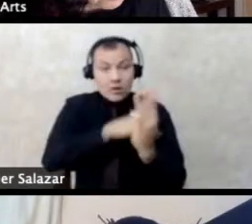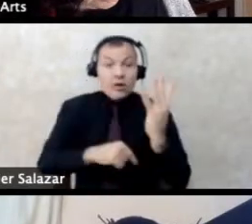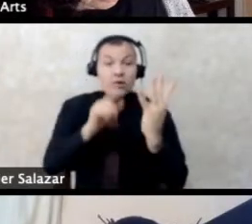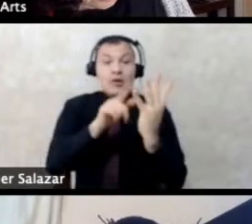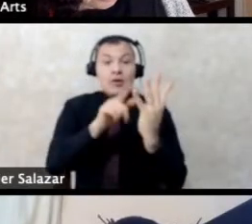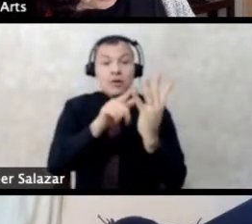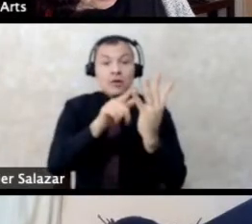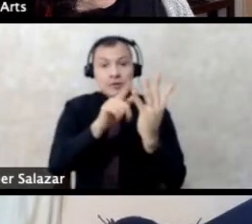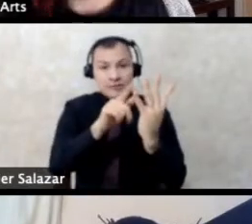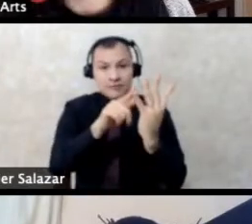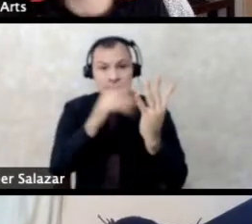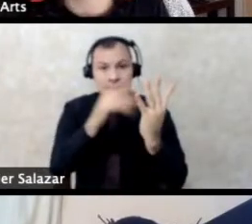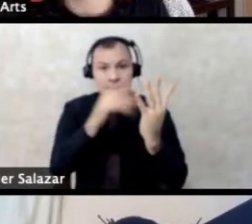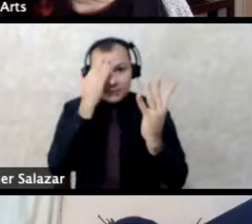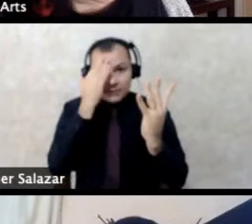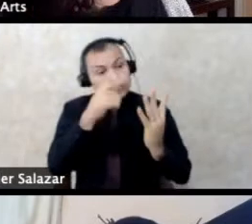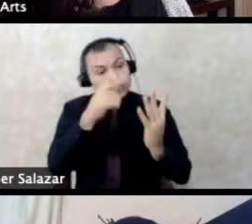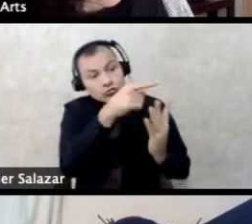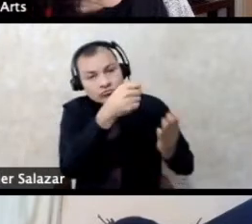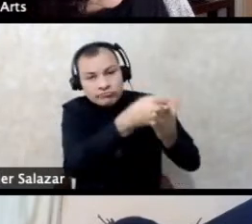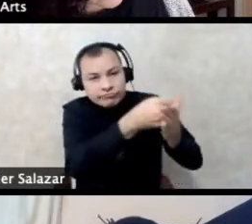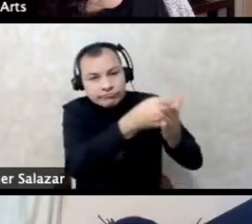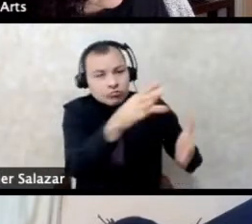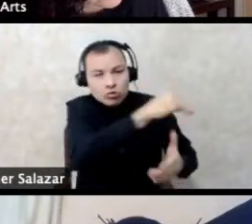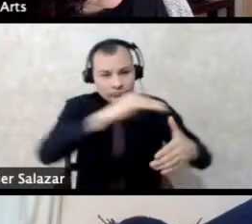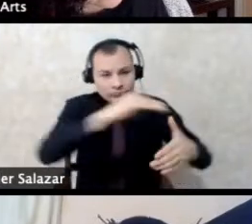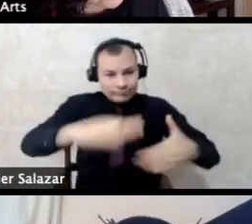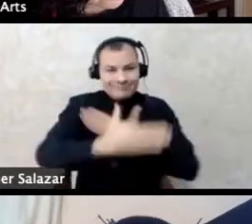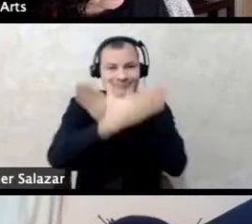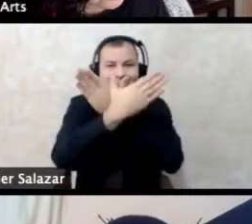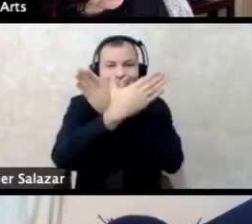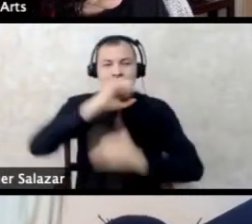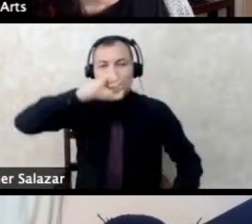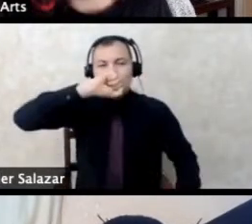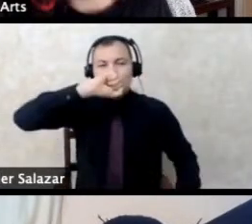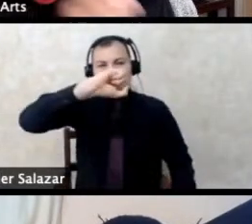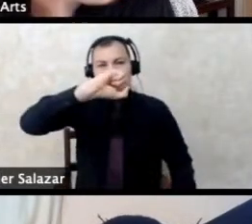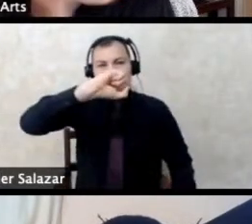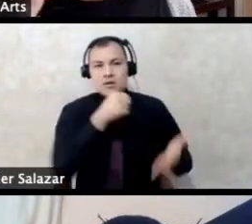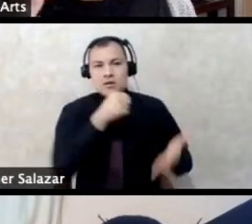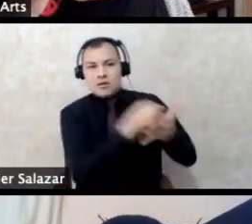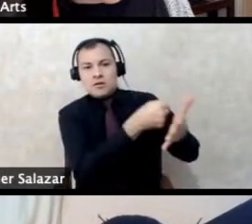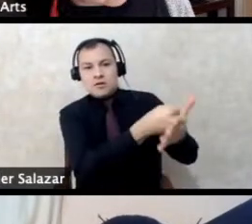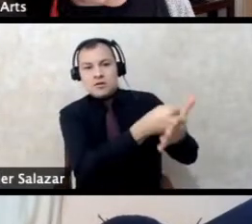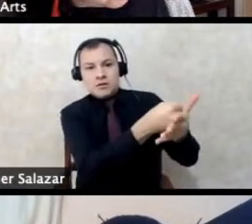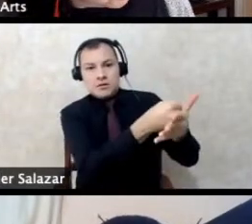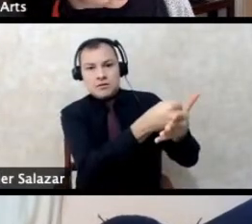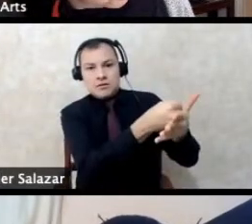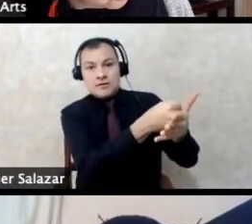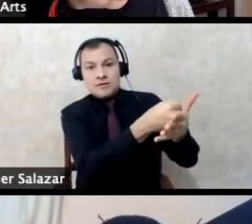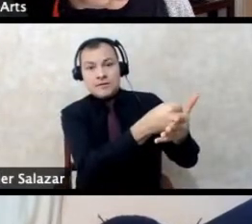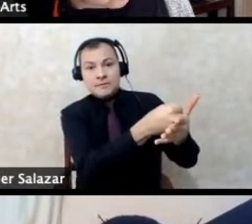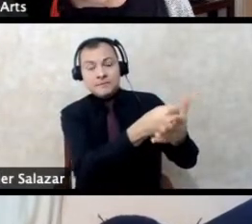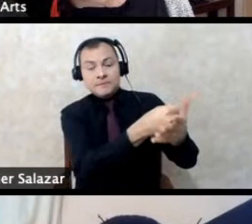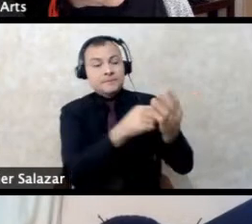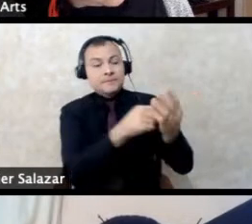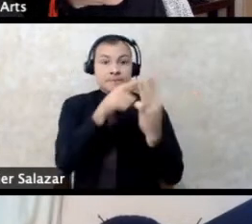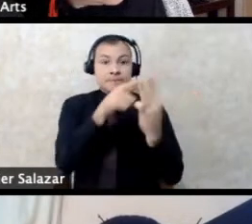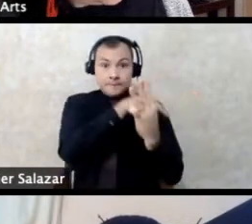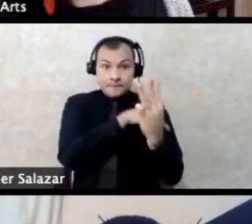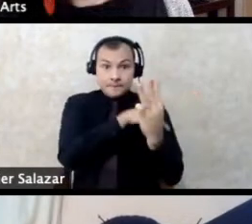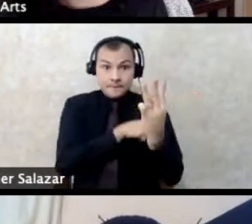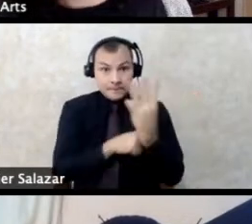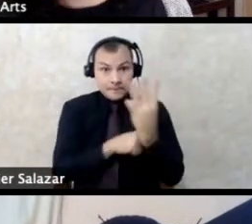En esas tres líneas nos hemos enrutado y digamos que ha sido un ejercicio muy satisfactorio hasta ahora, del que